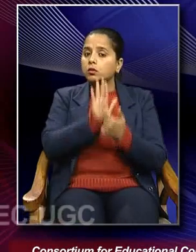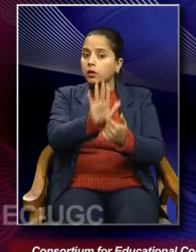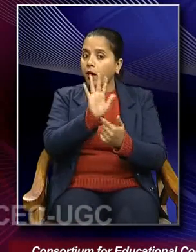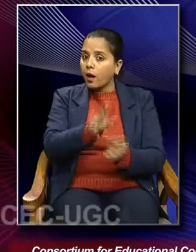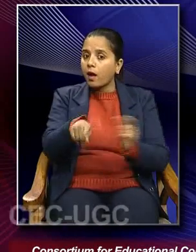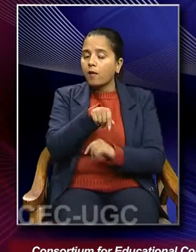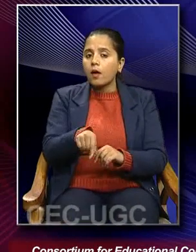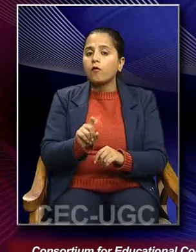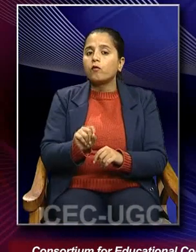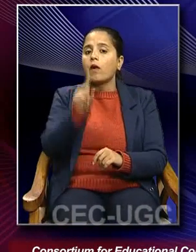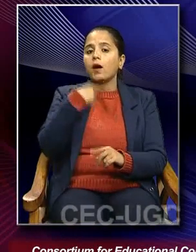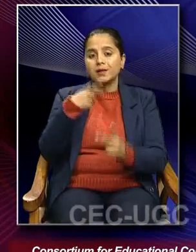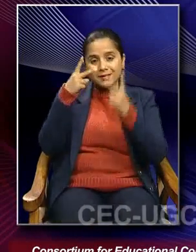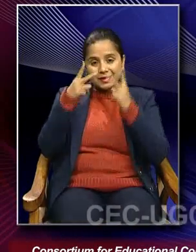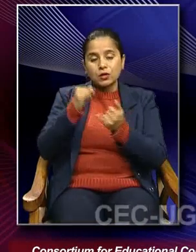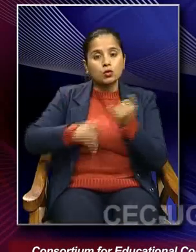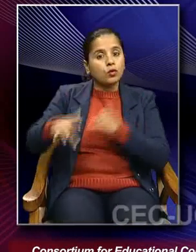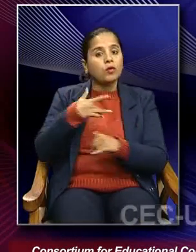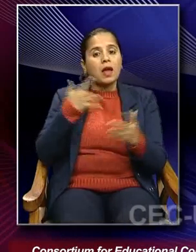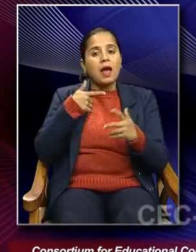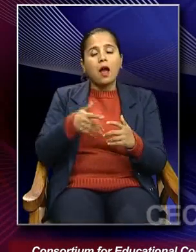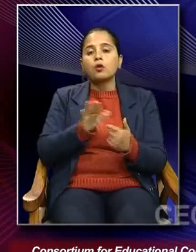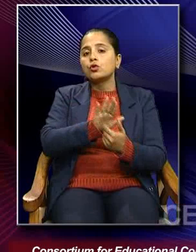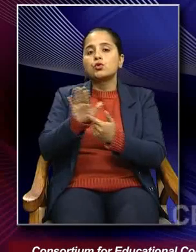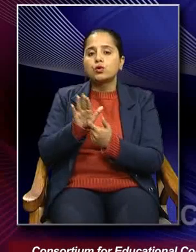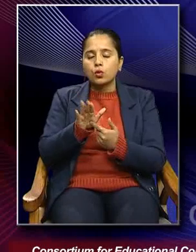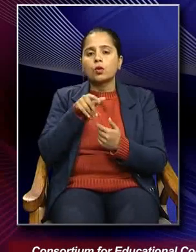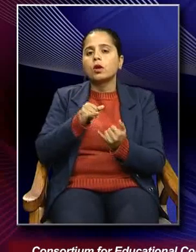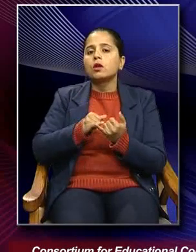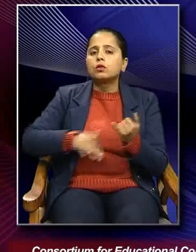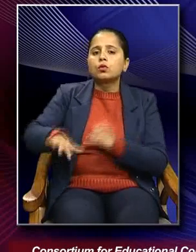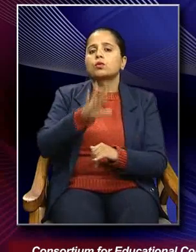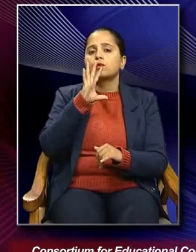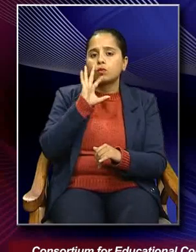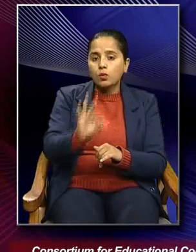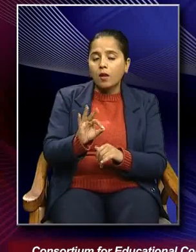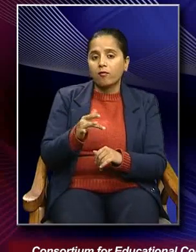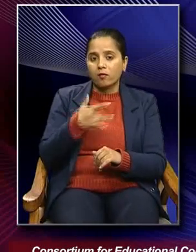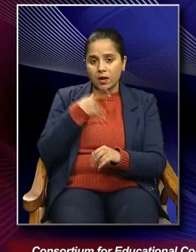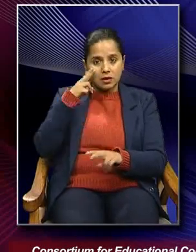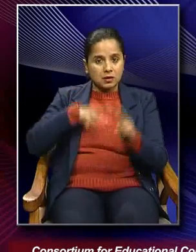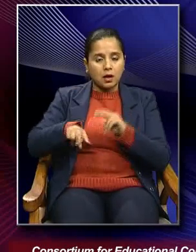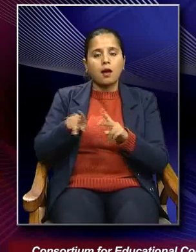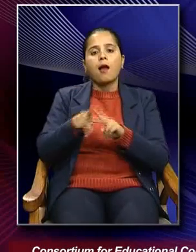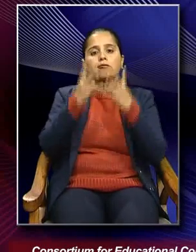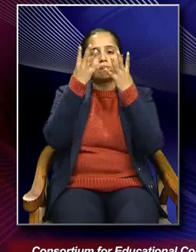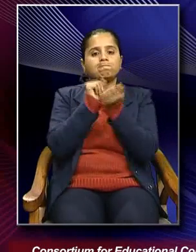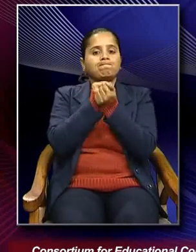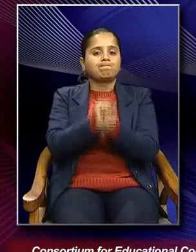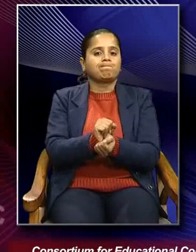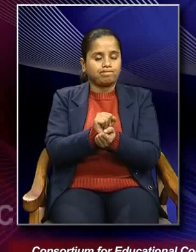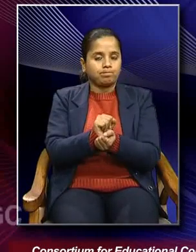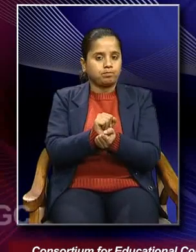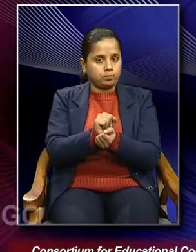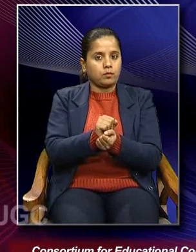of society that comes out of social reality is that of a prison, in